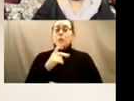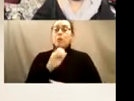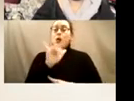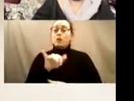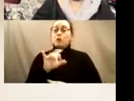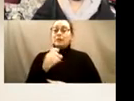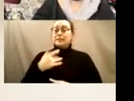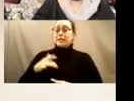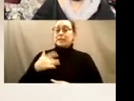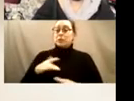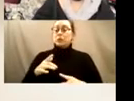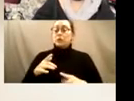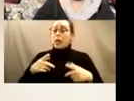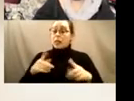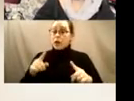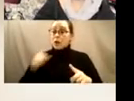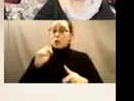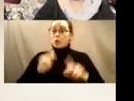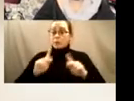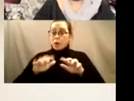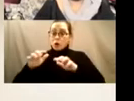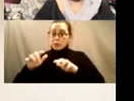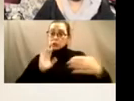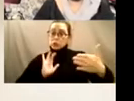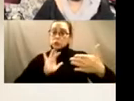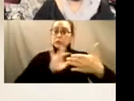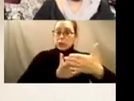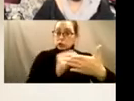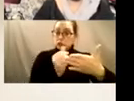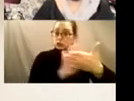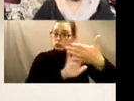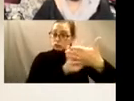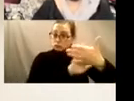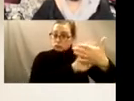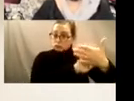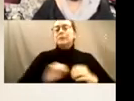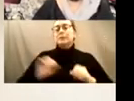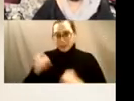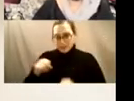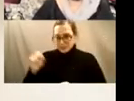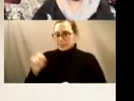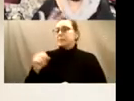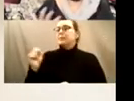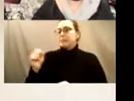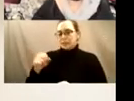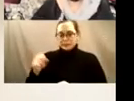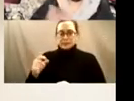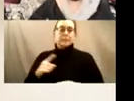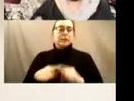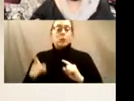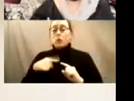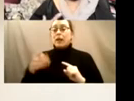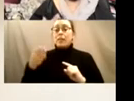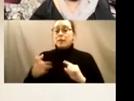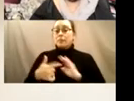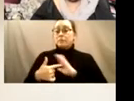allow touch? It does, very much so. So all of my textile pieces, for the most part, when they're available when they're